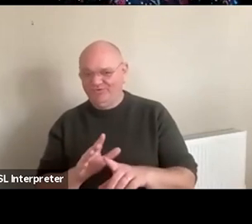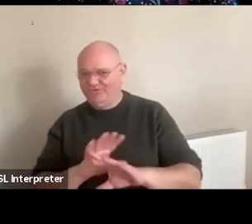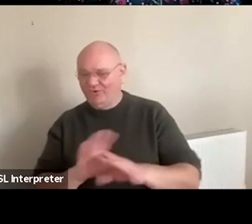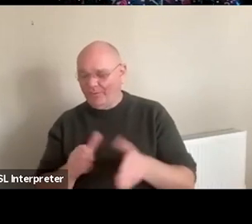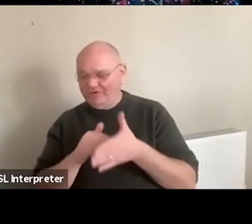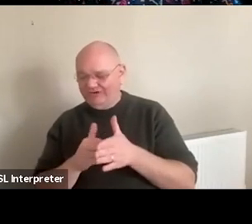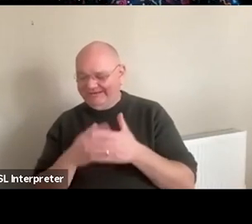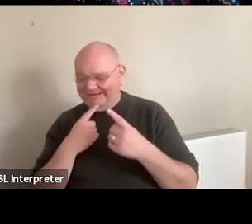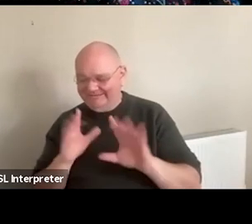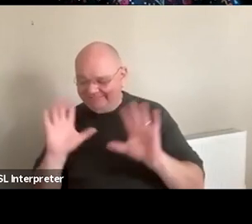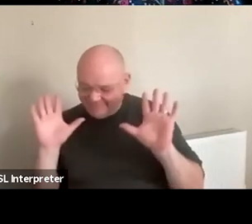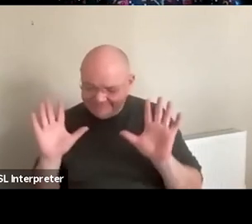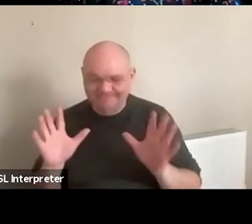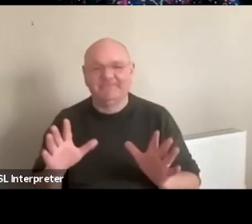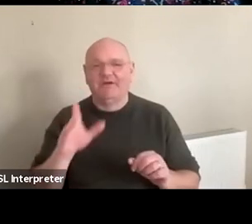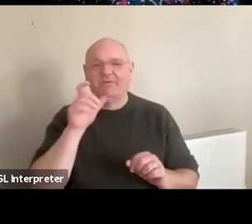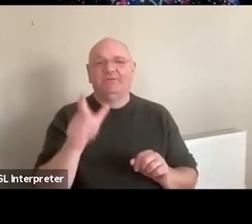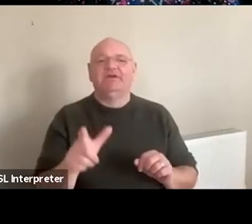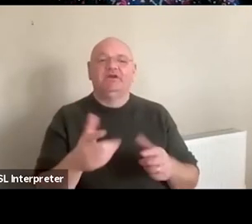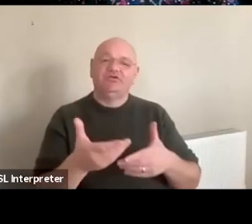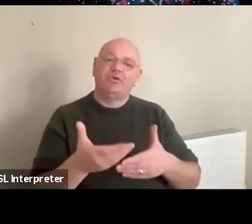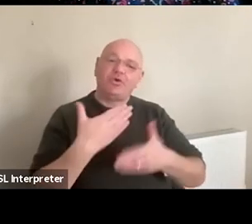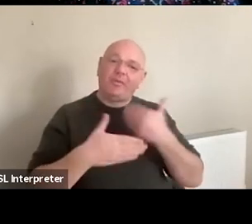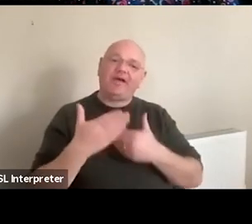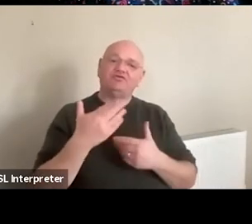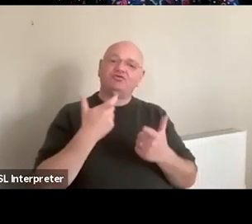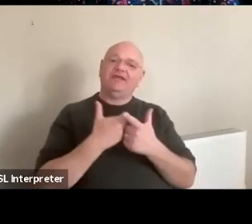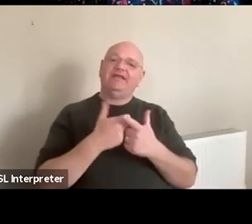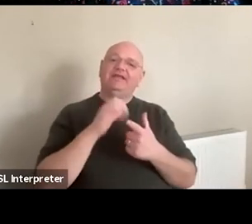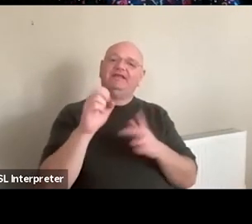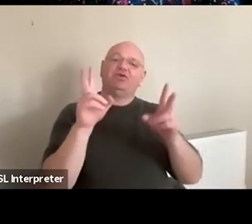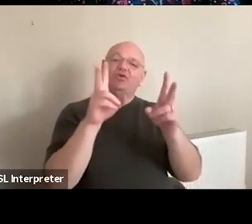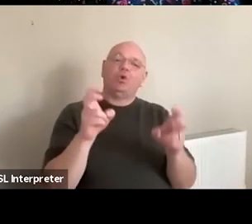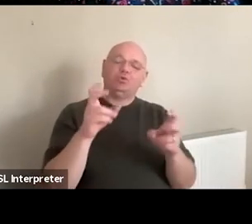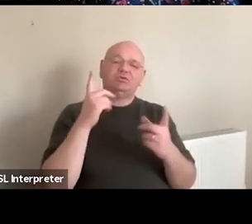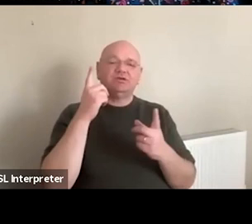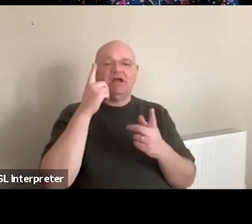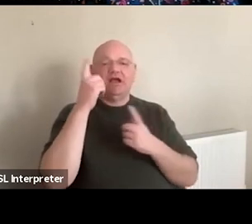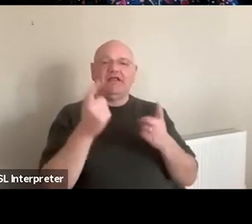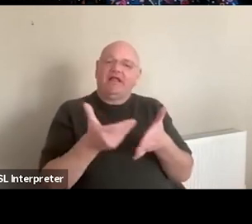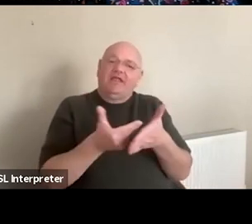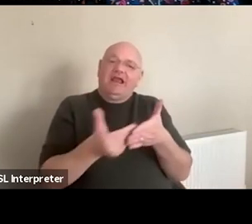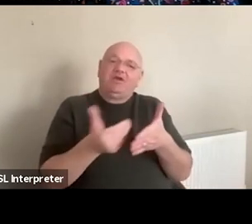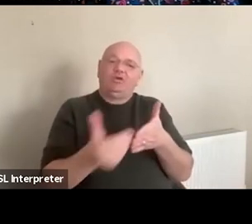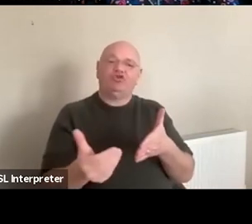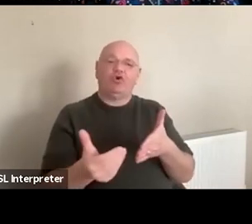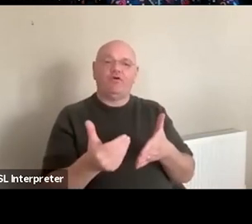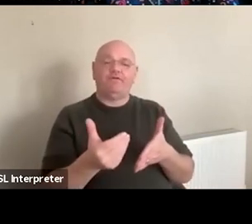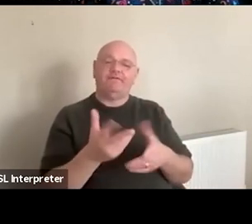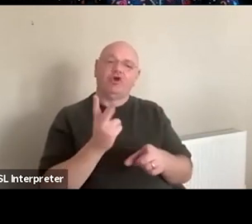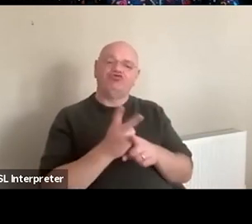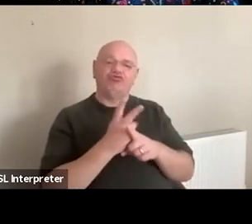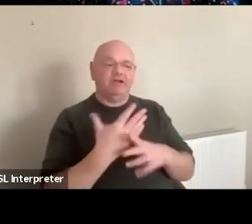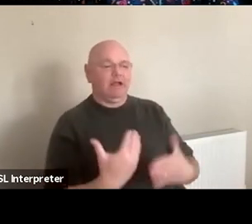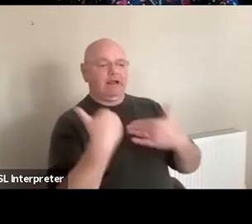think just to go off the back of what Keith's quote was there, I think the language of reclaim there is really interesting. And this is where